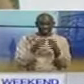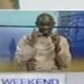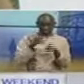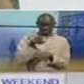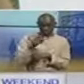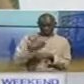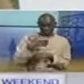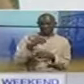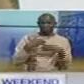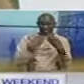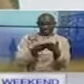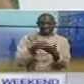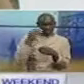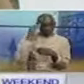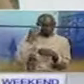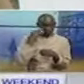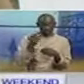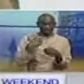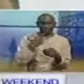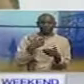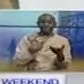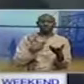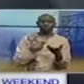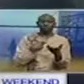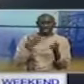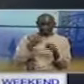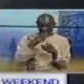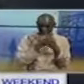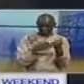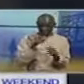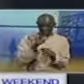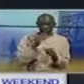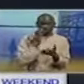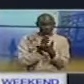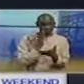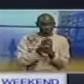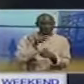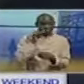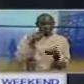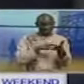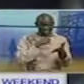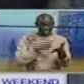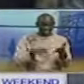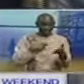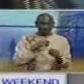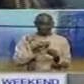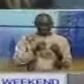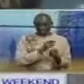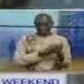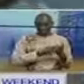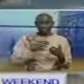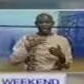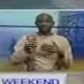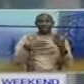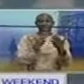president in court or decide to follow the path forced upon them. If the tribunal does indeed find them guilty of misconduct, they will have room to